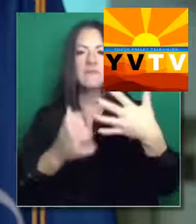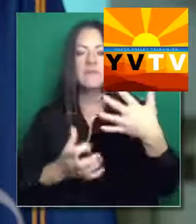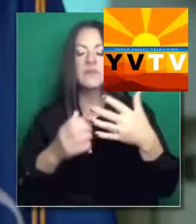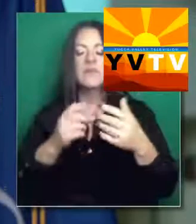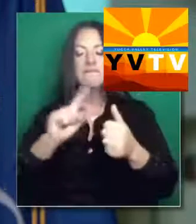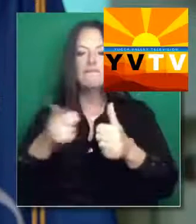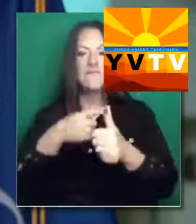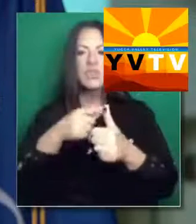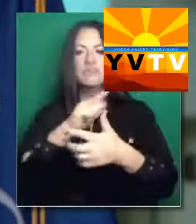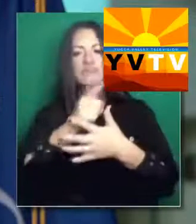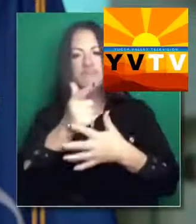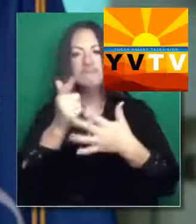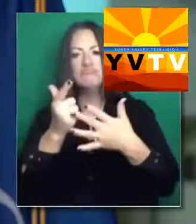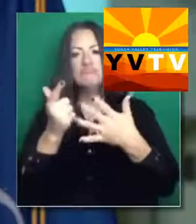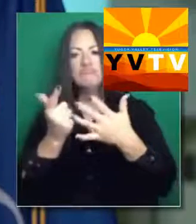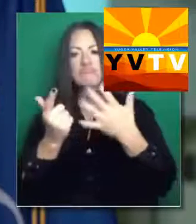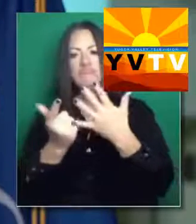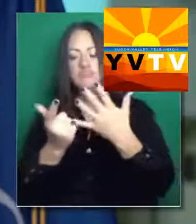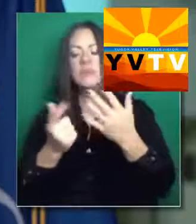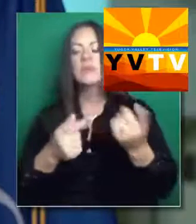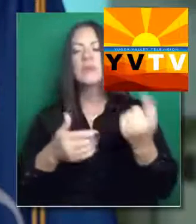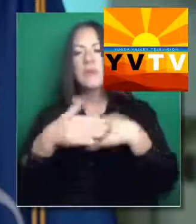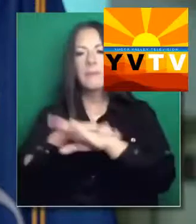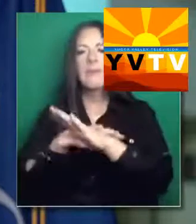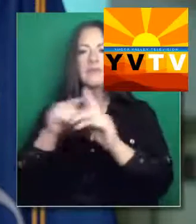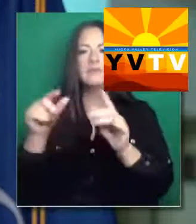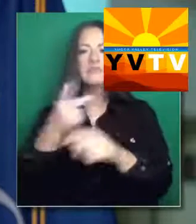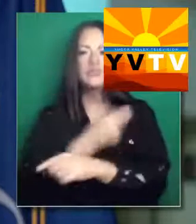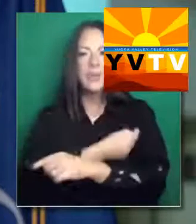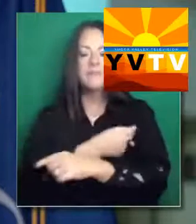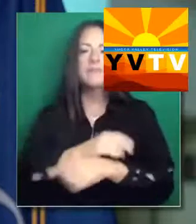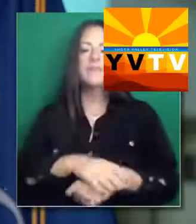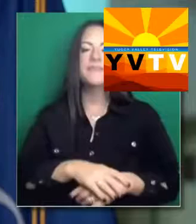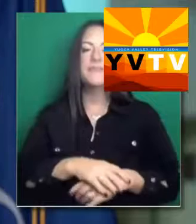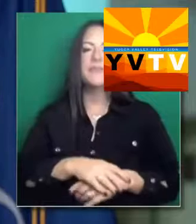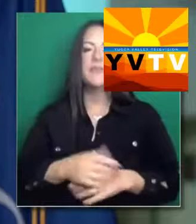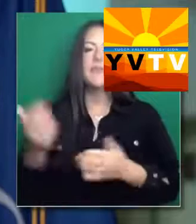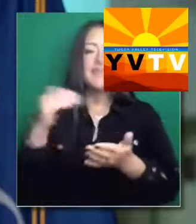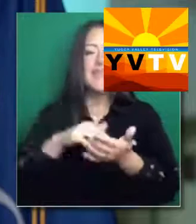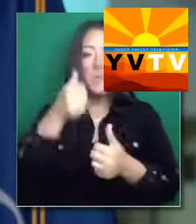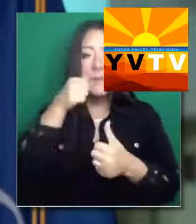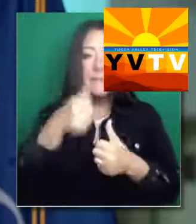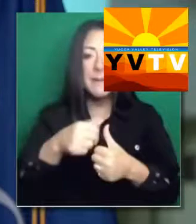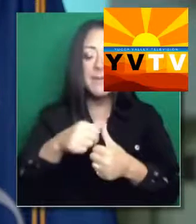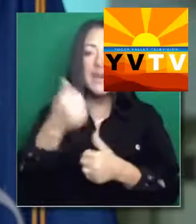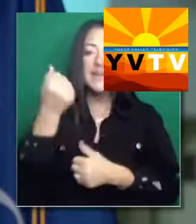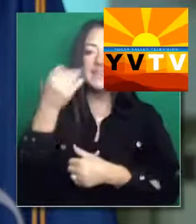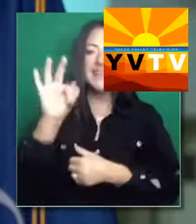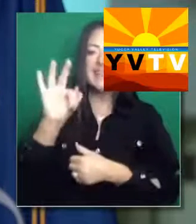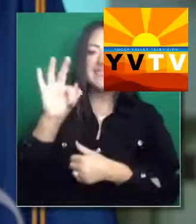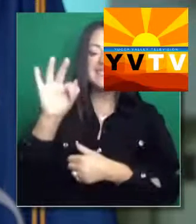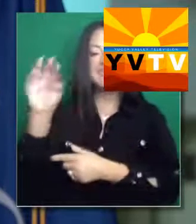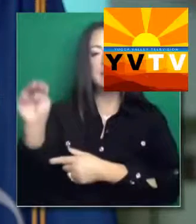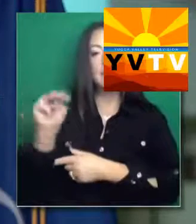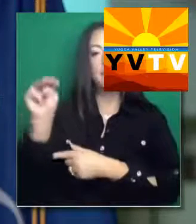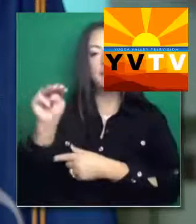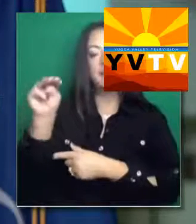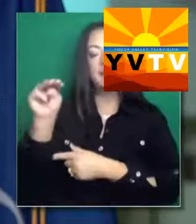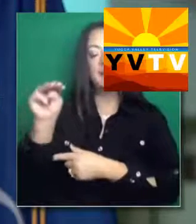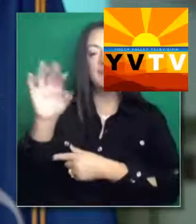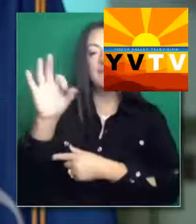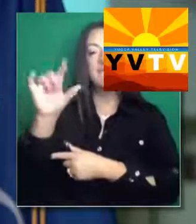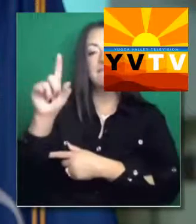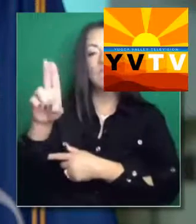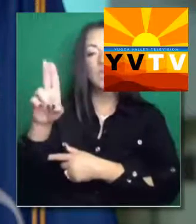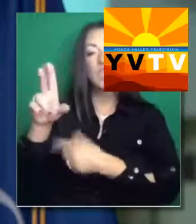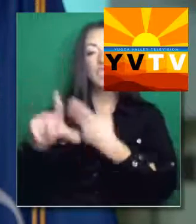immunization protocols that are well established. Just a reminder, 19 million or so flu shots are administered every single year, in addition to all the